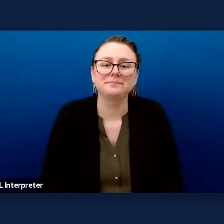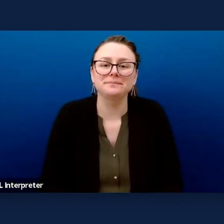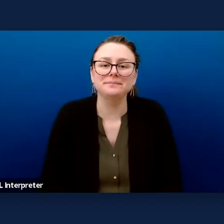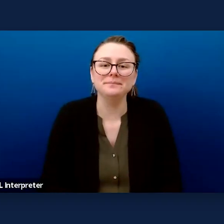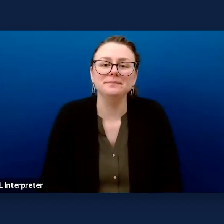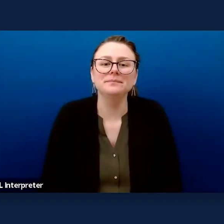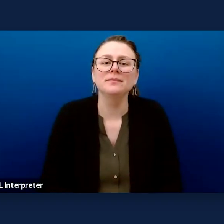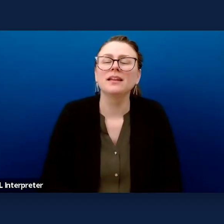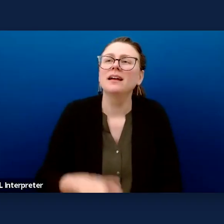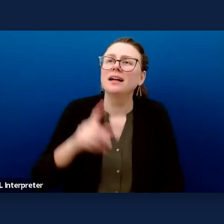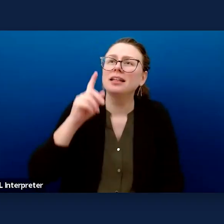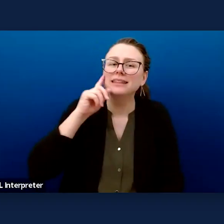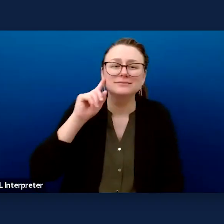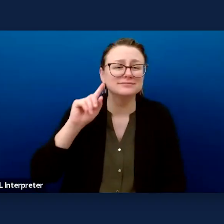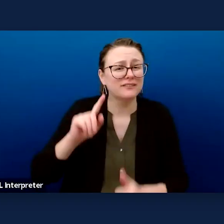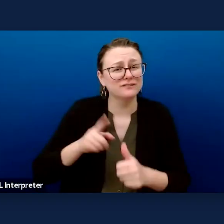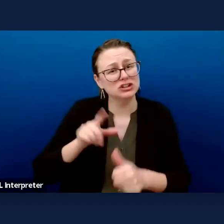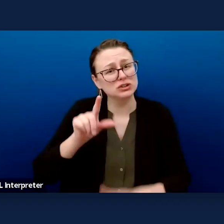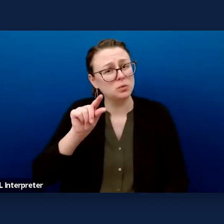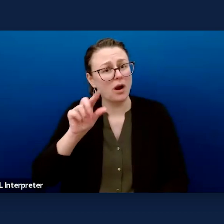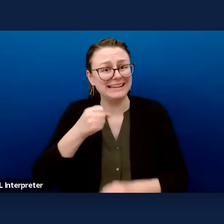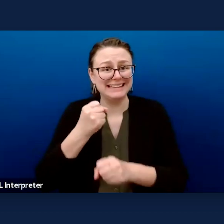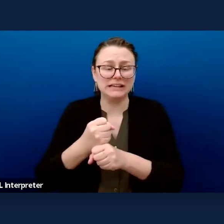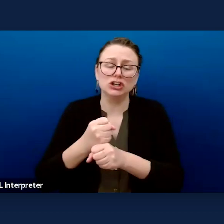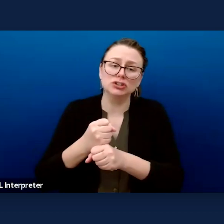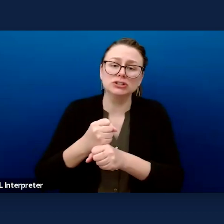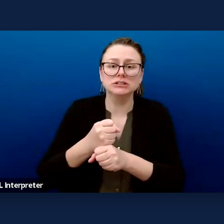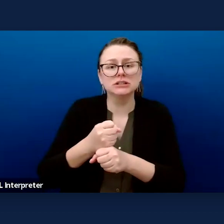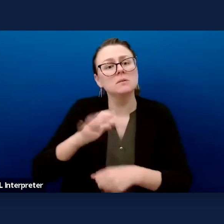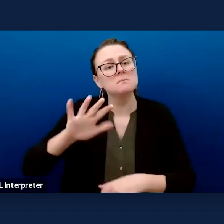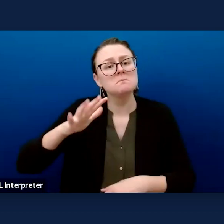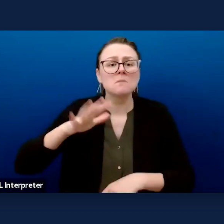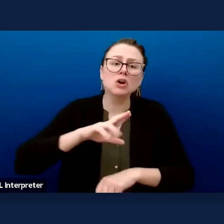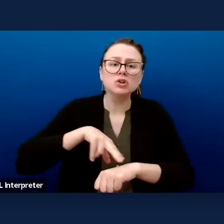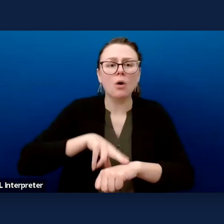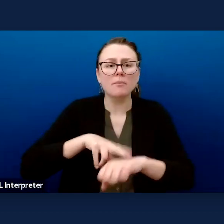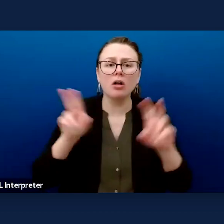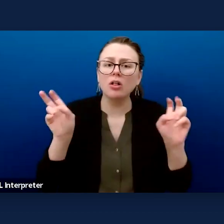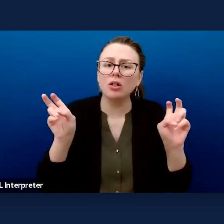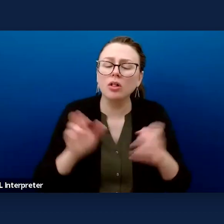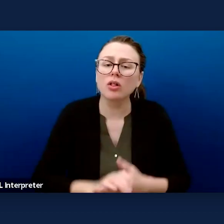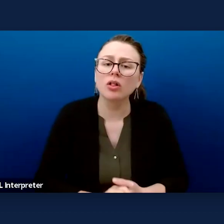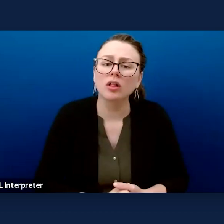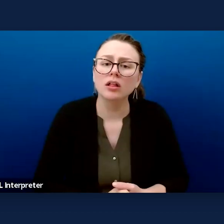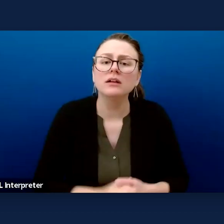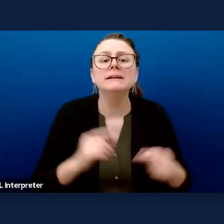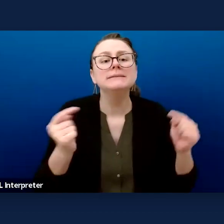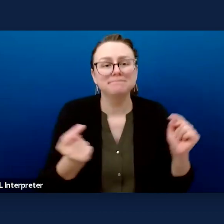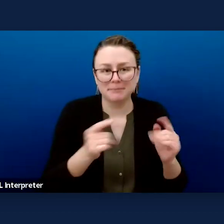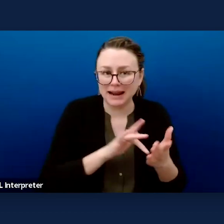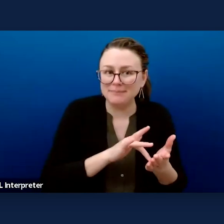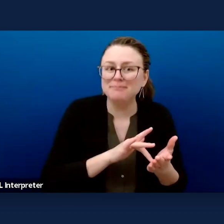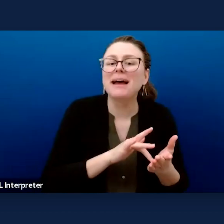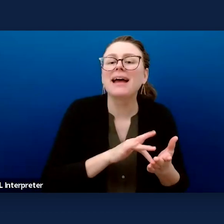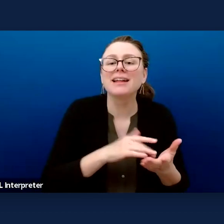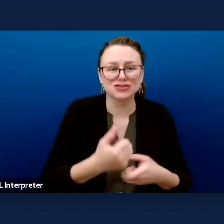the first 20 years, I'd say, were relatively normal. Um, the pain meds